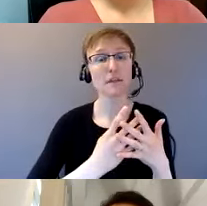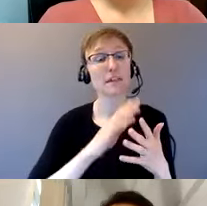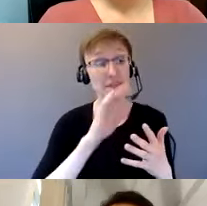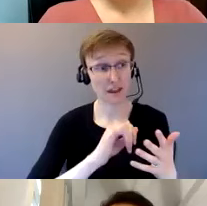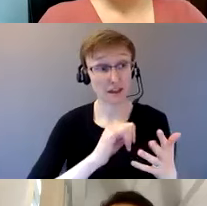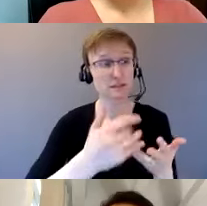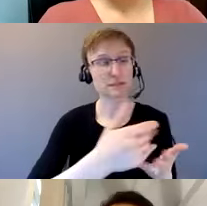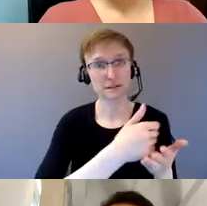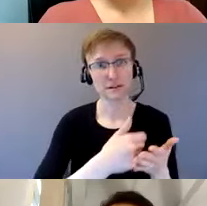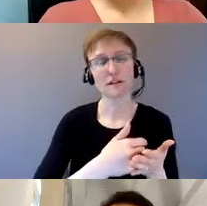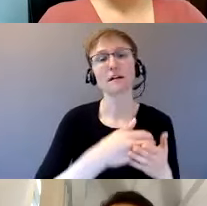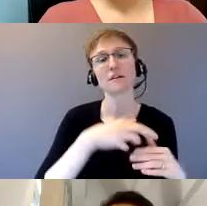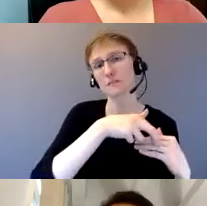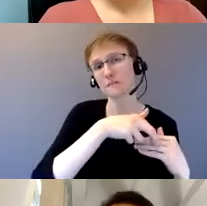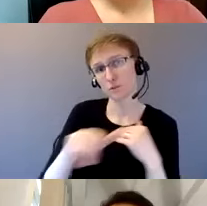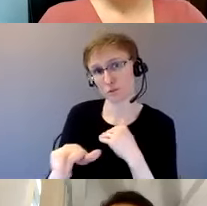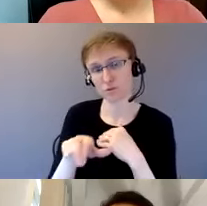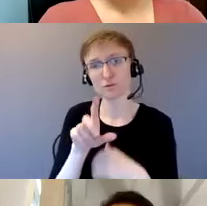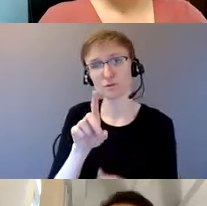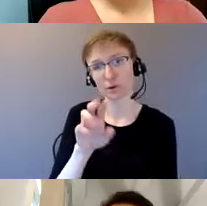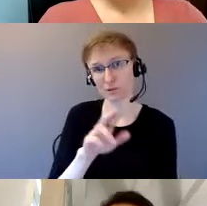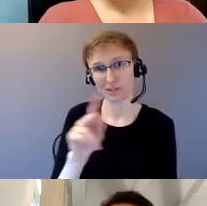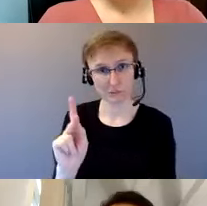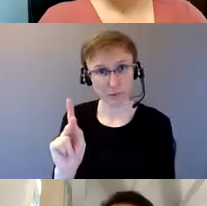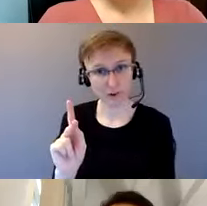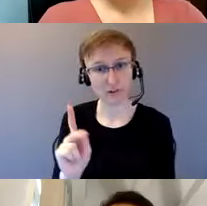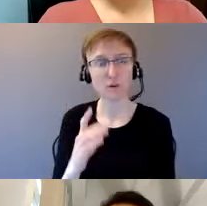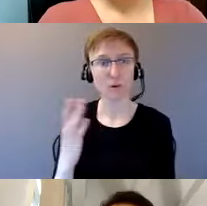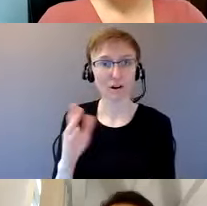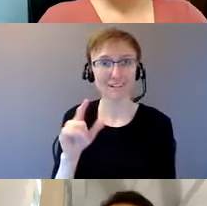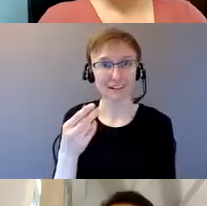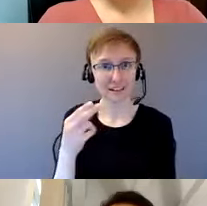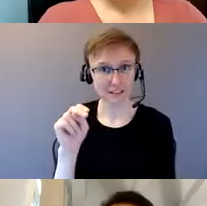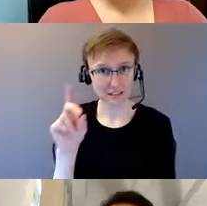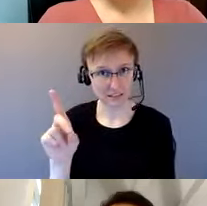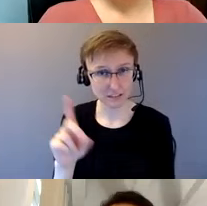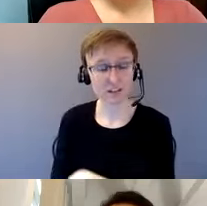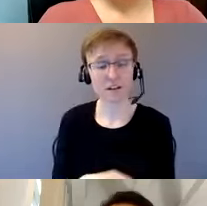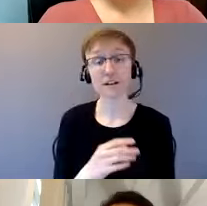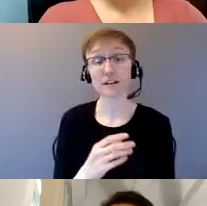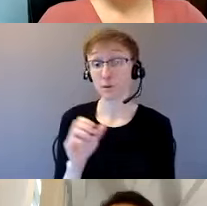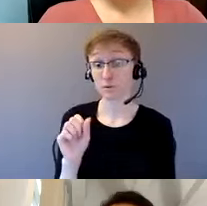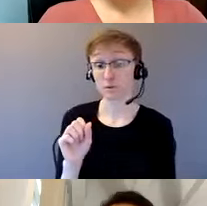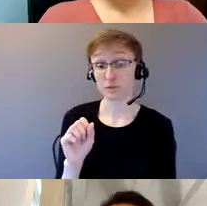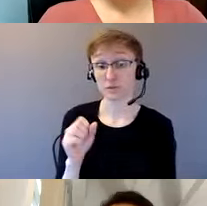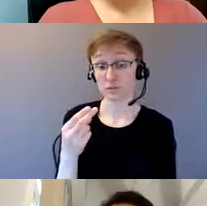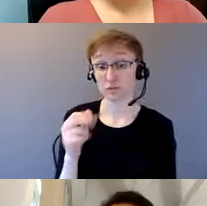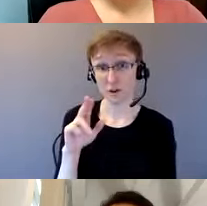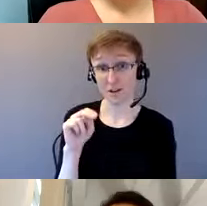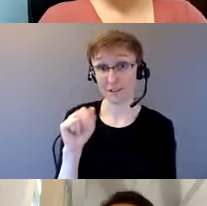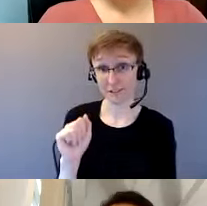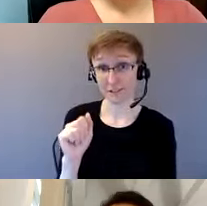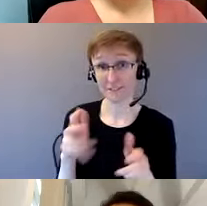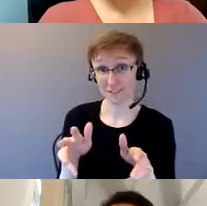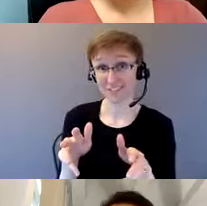LIN. Again, those conversations that Shauna was talking about is, have we looked at all of those tick boxes?